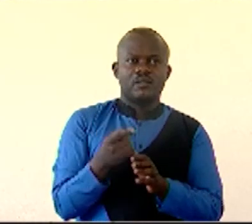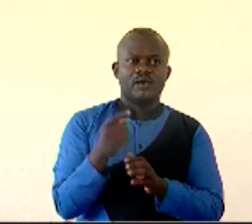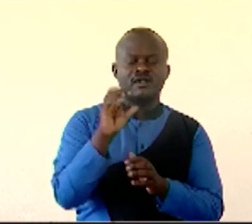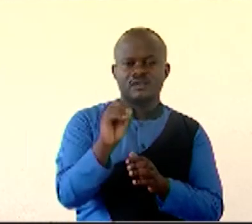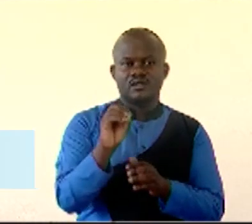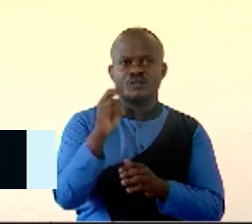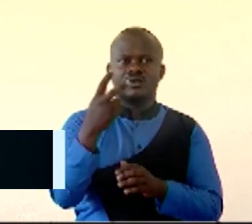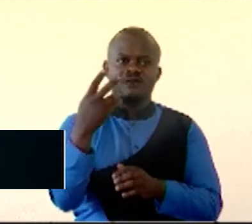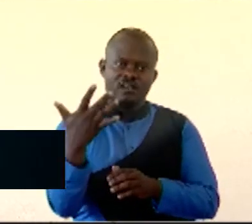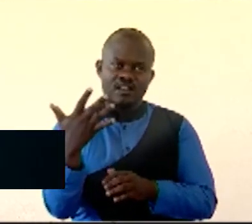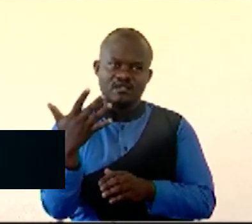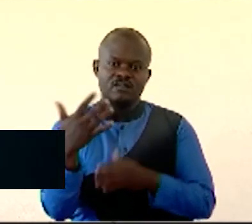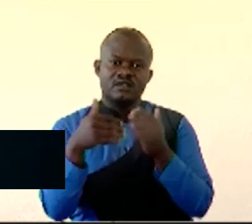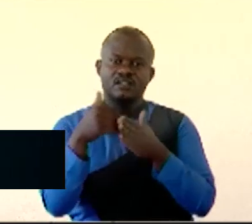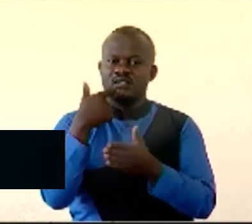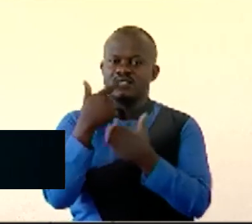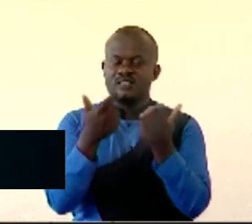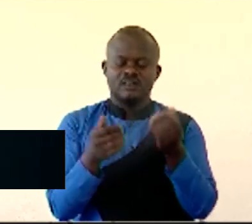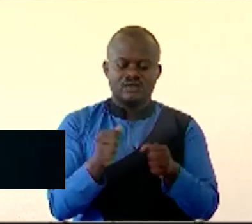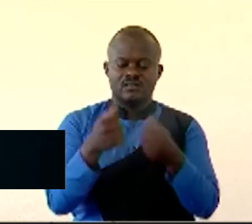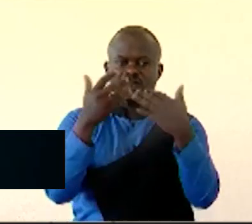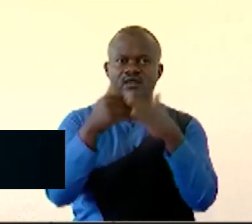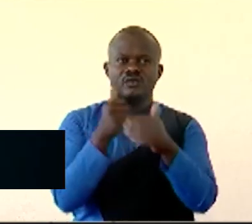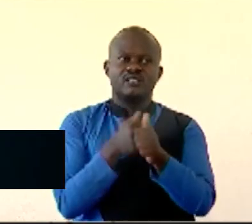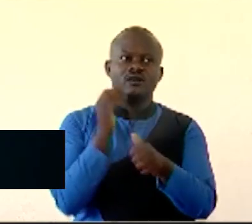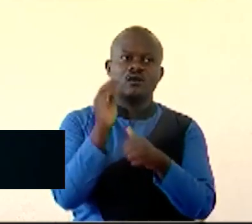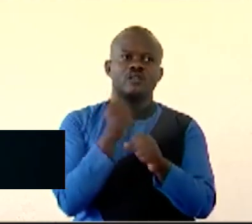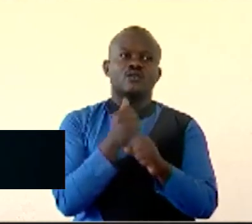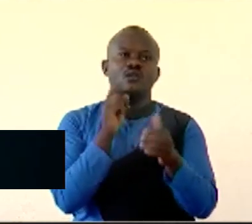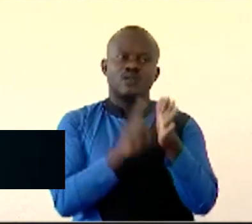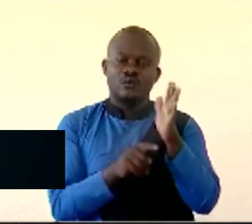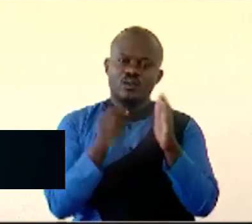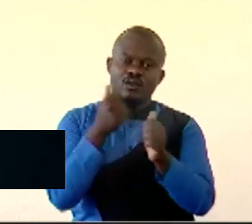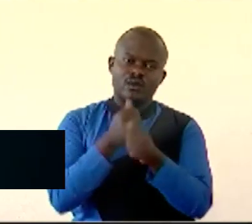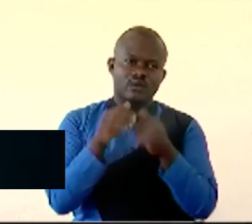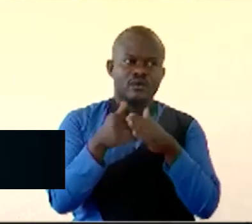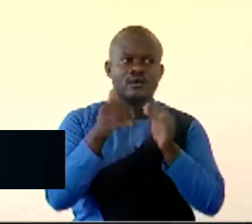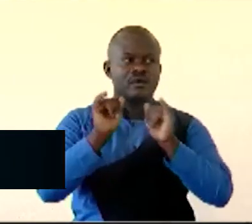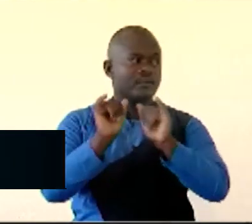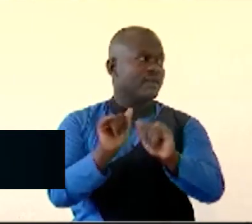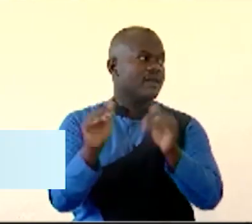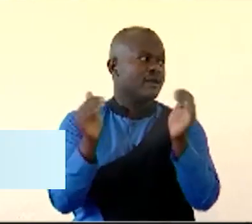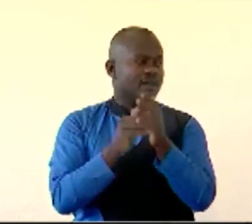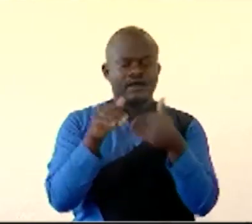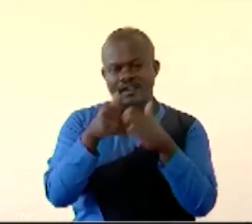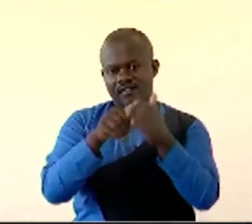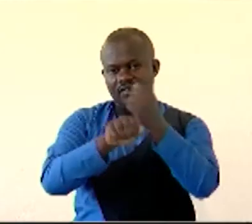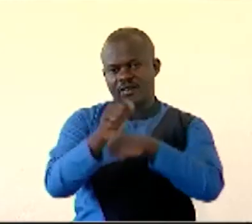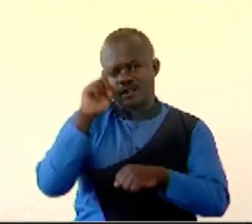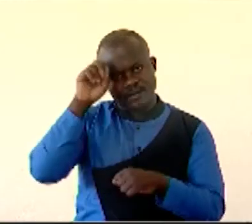0.0625. This gives us the value which will do what? Which will remain unreacted.